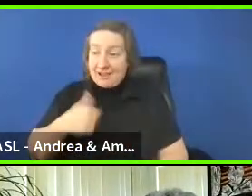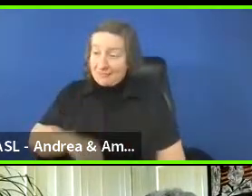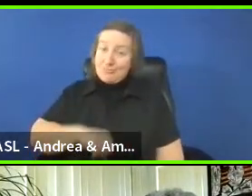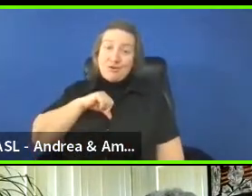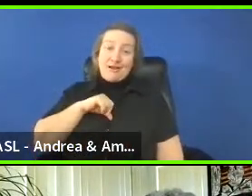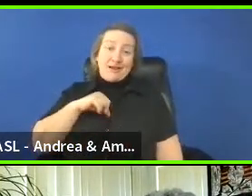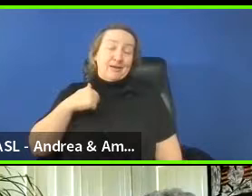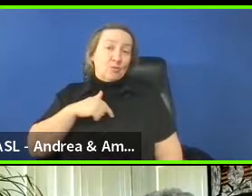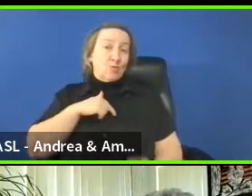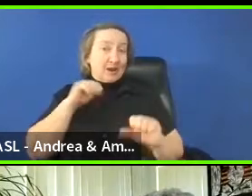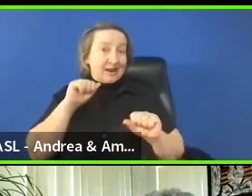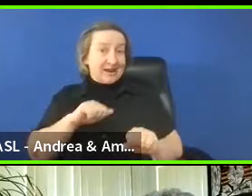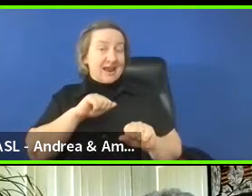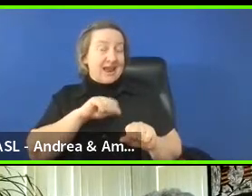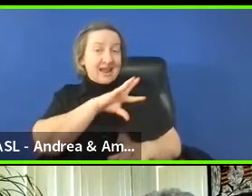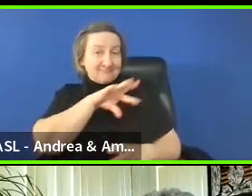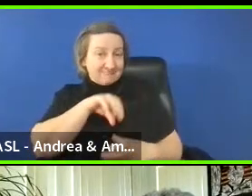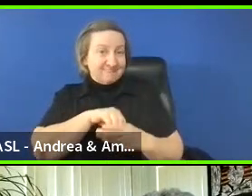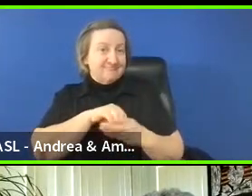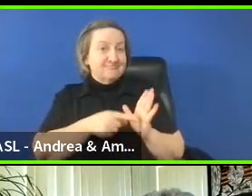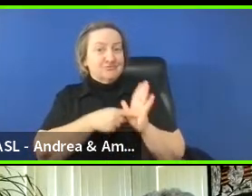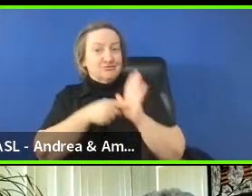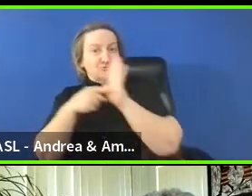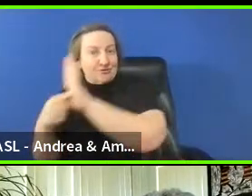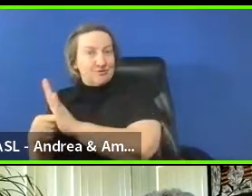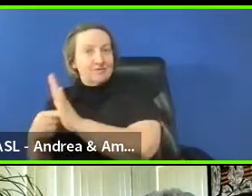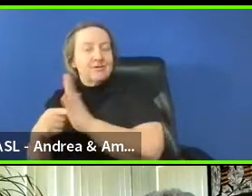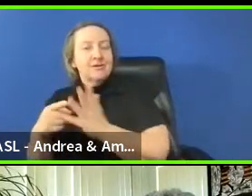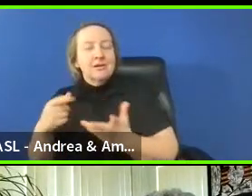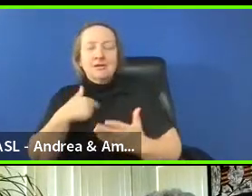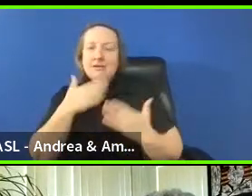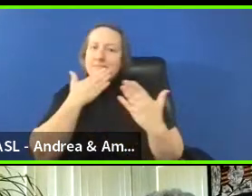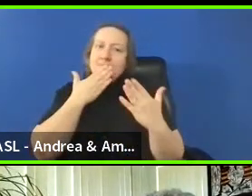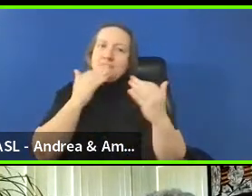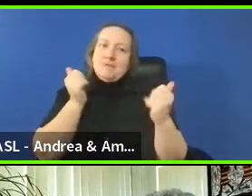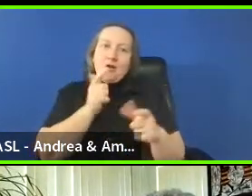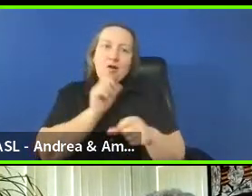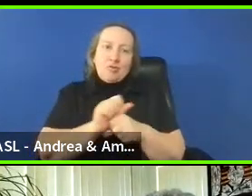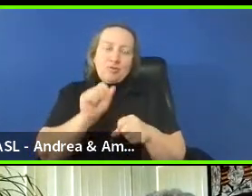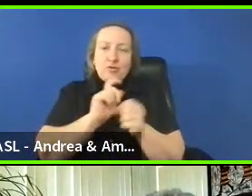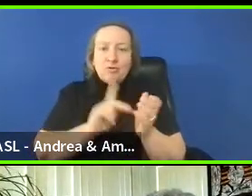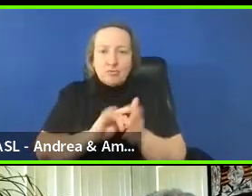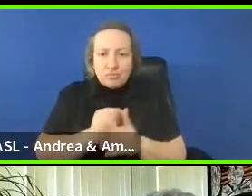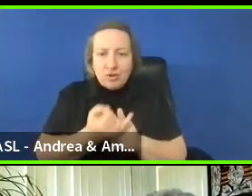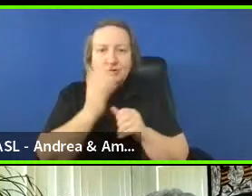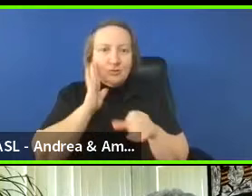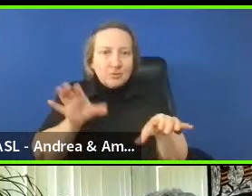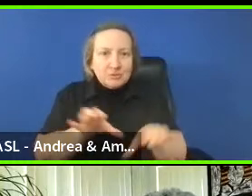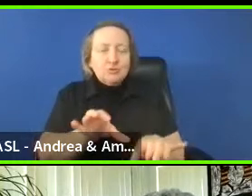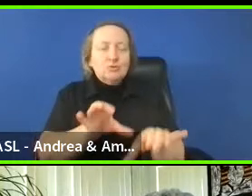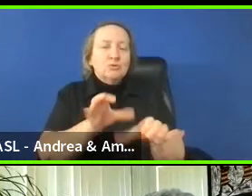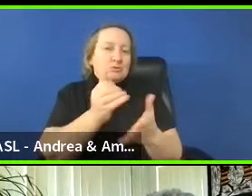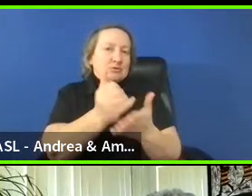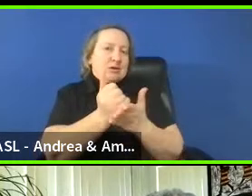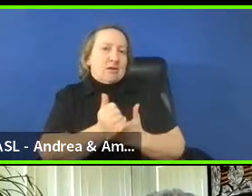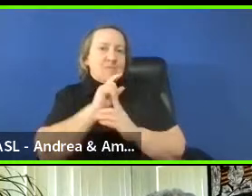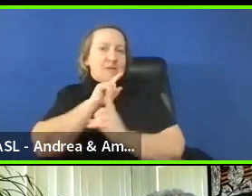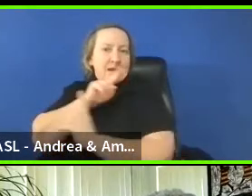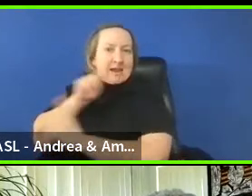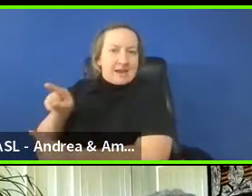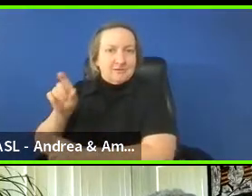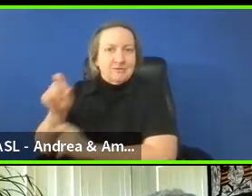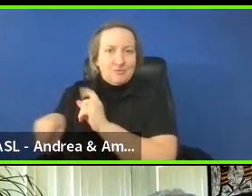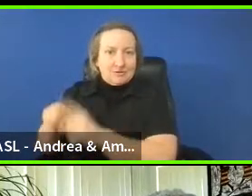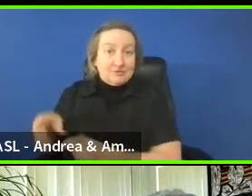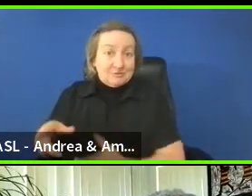to pull that together, and very appreciative of the work that the project will be doing to help us answer these questions.